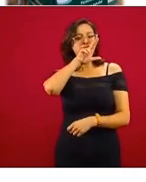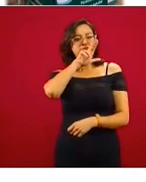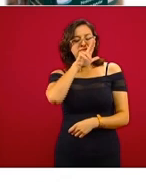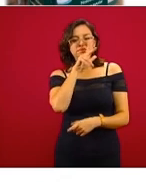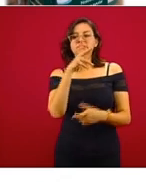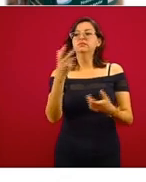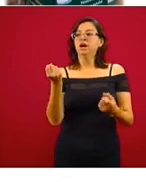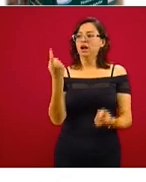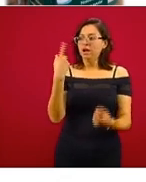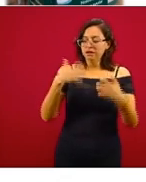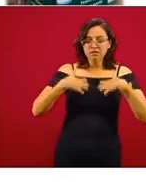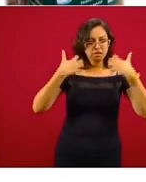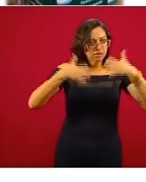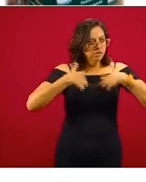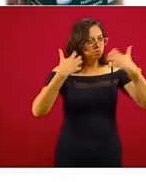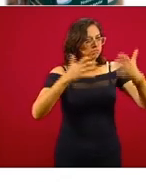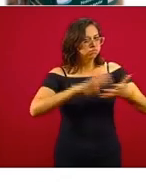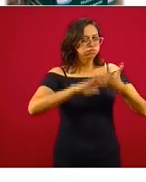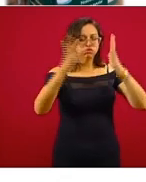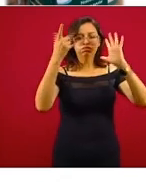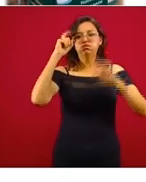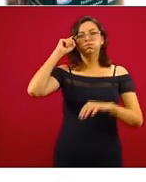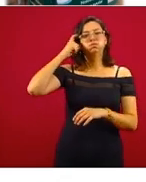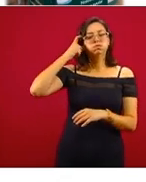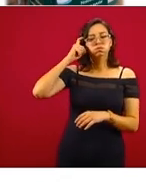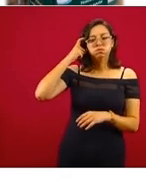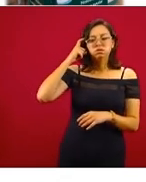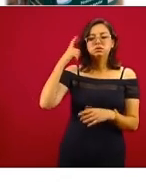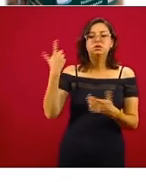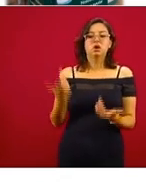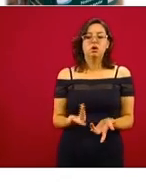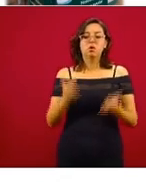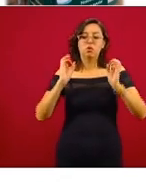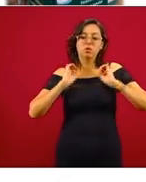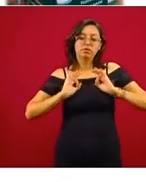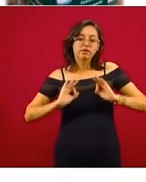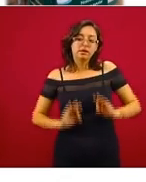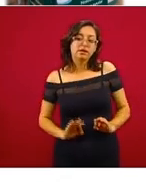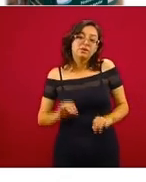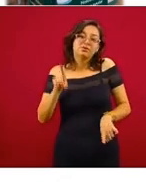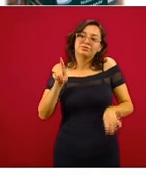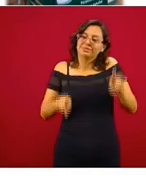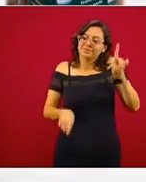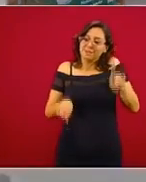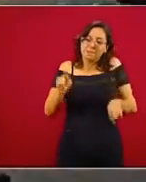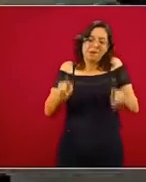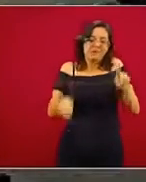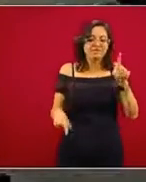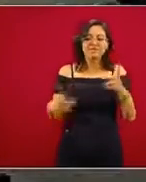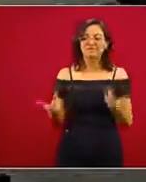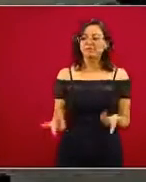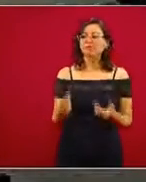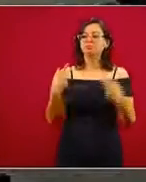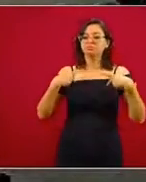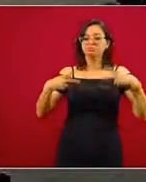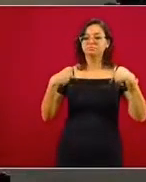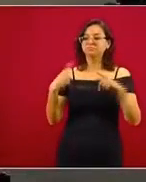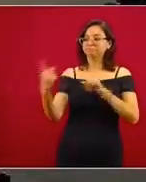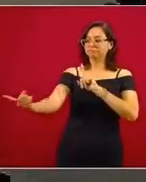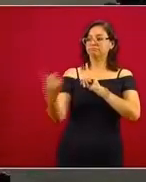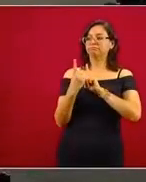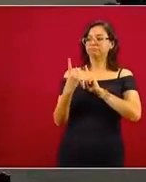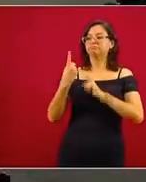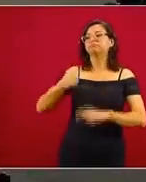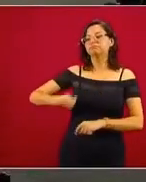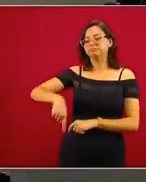to us. Some people come to us and they're very worried, and sometimes they're violent or angry, or sometimes